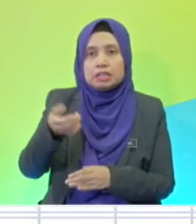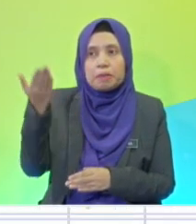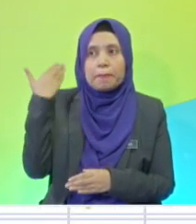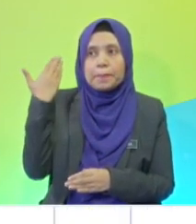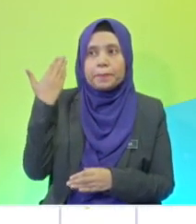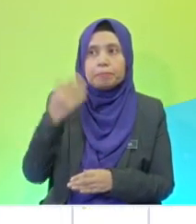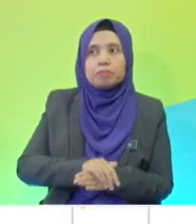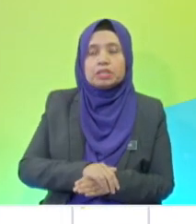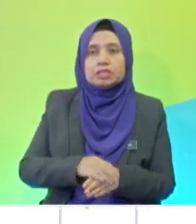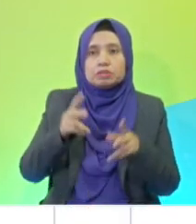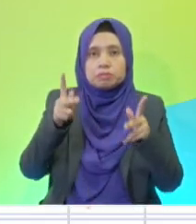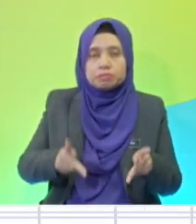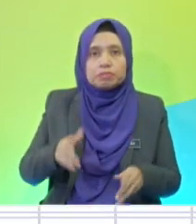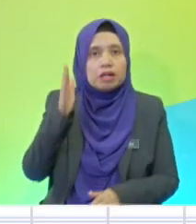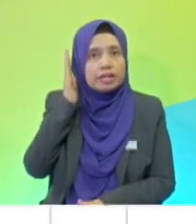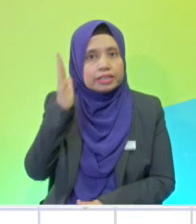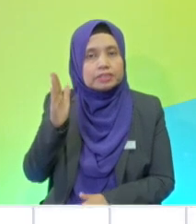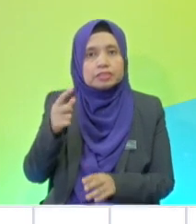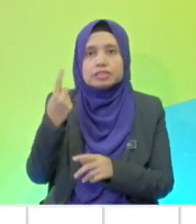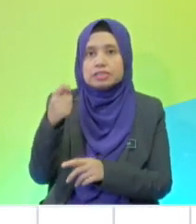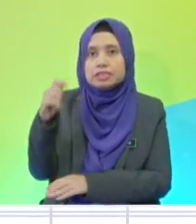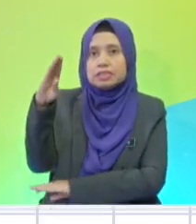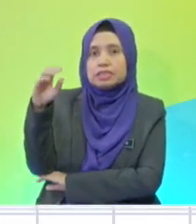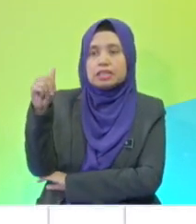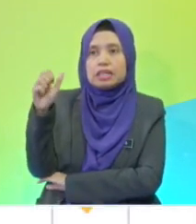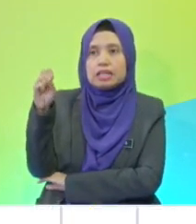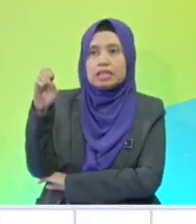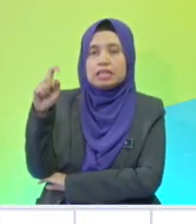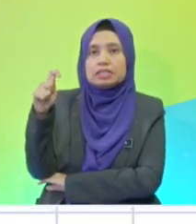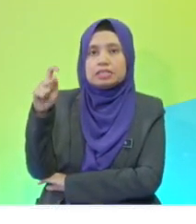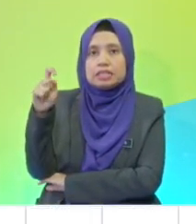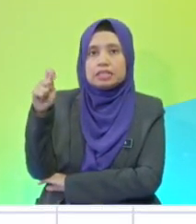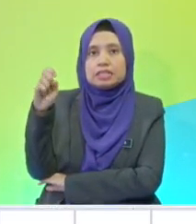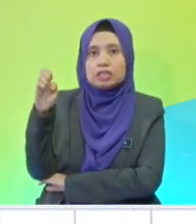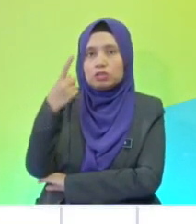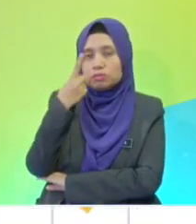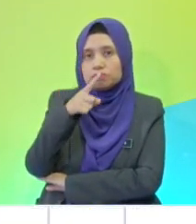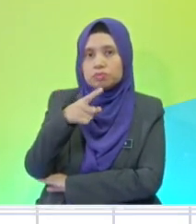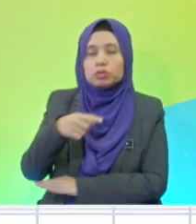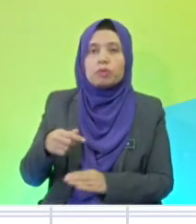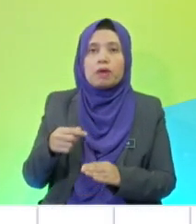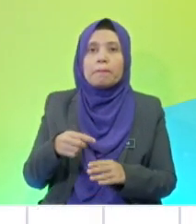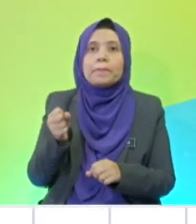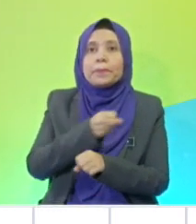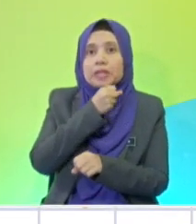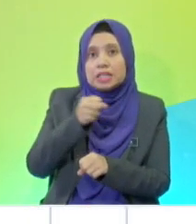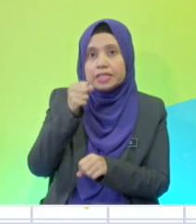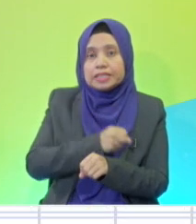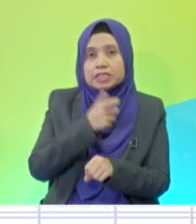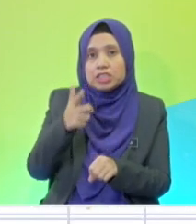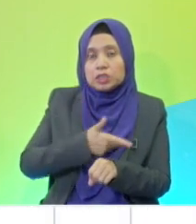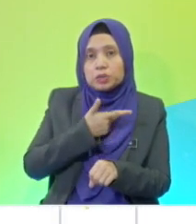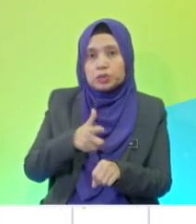a cassette. They had to buy cassettes every time a new album was released. As a result, people